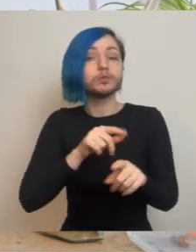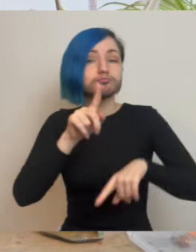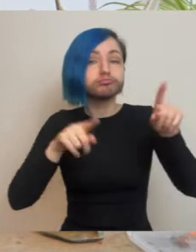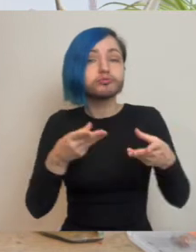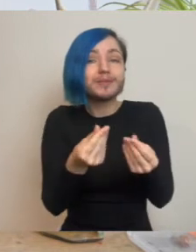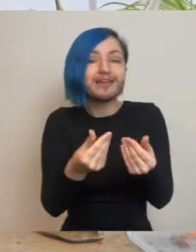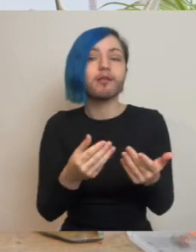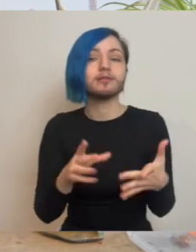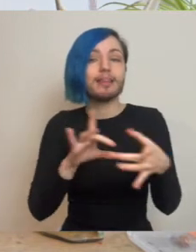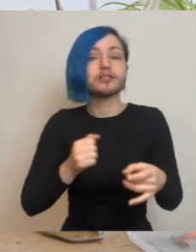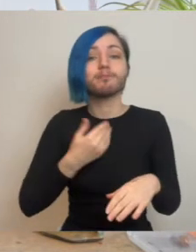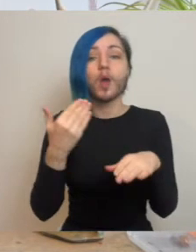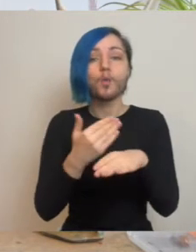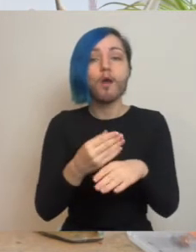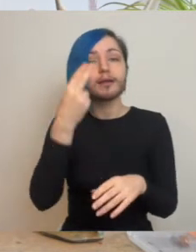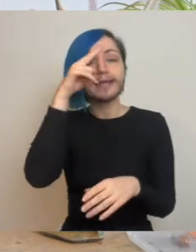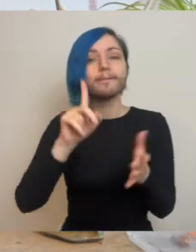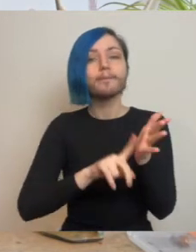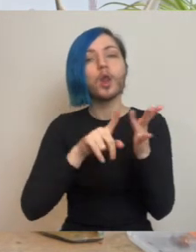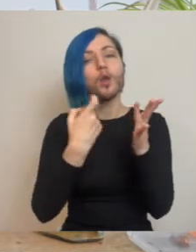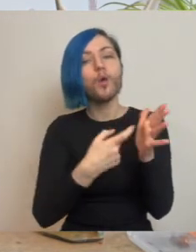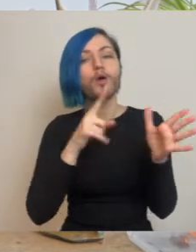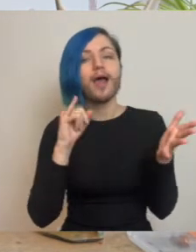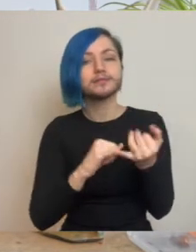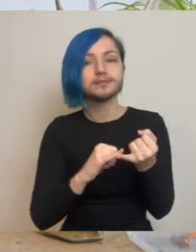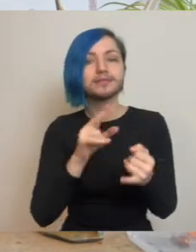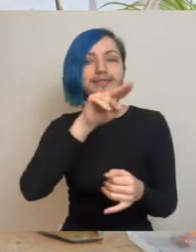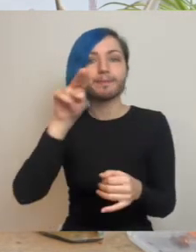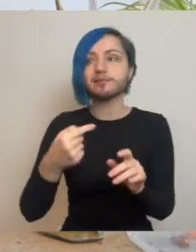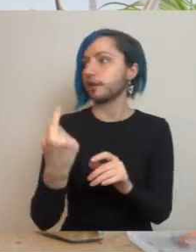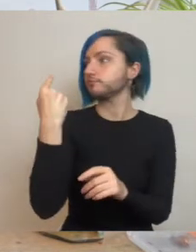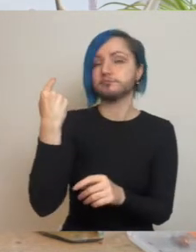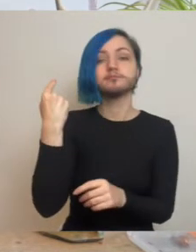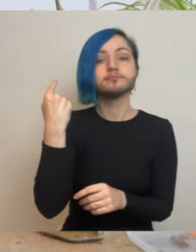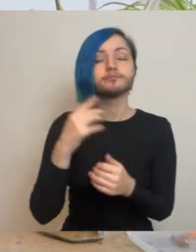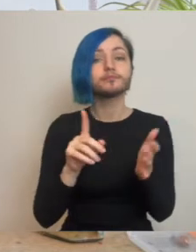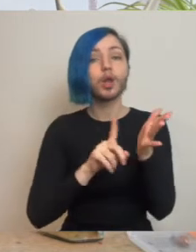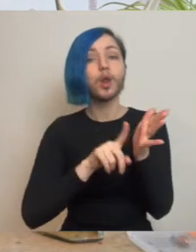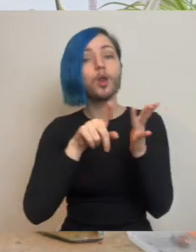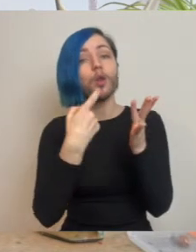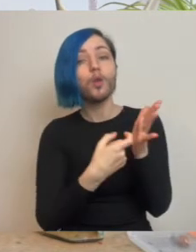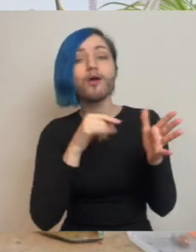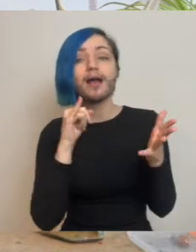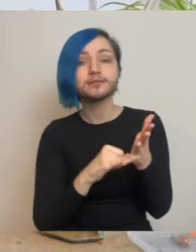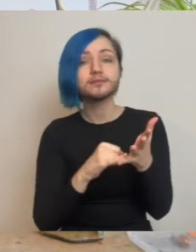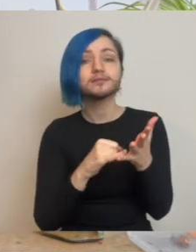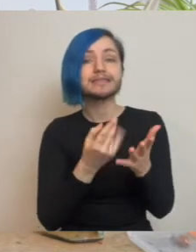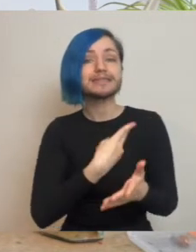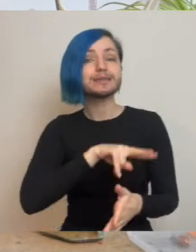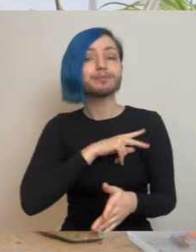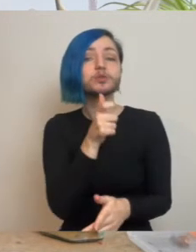based on my work, Loras, which is the painting behind me. Loras means parrots in